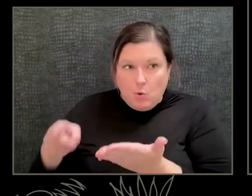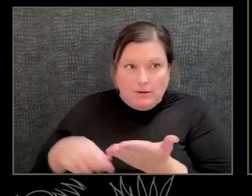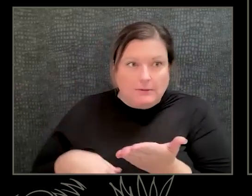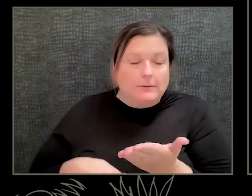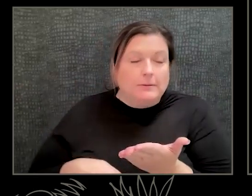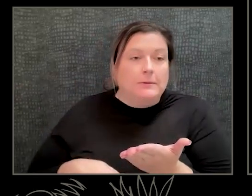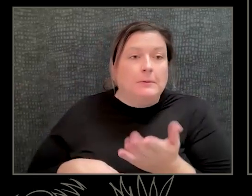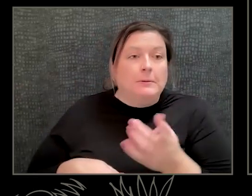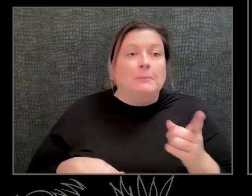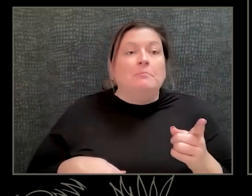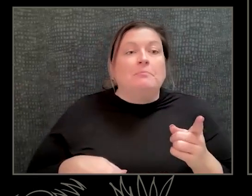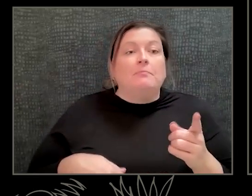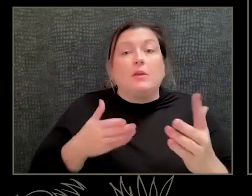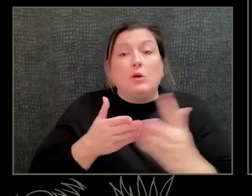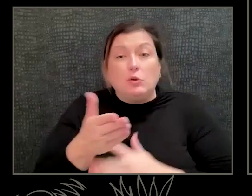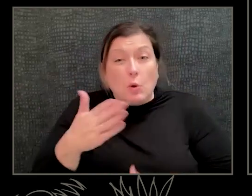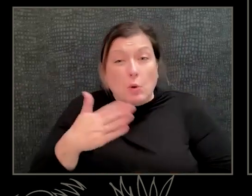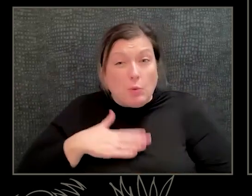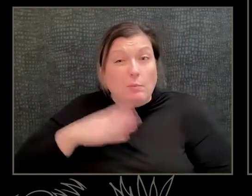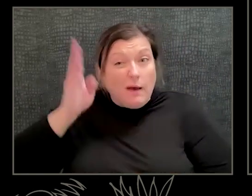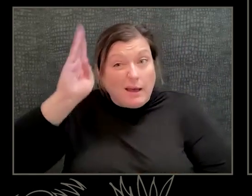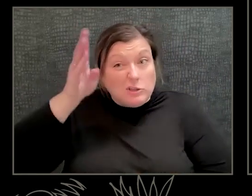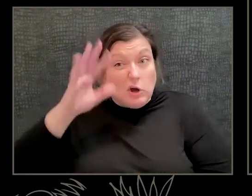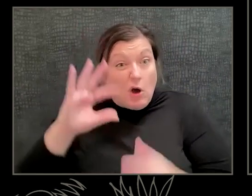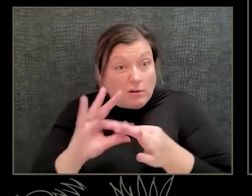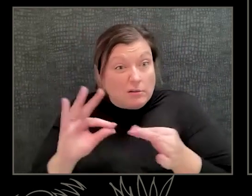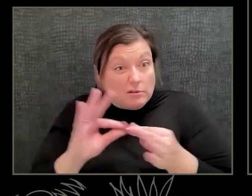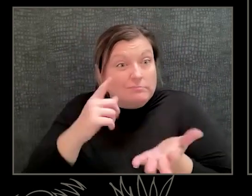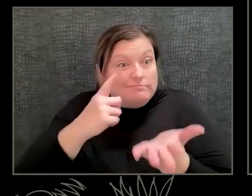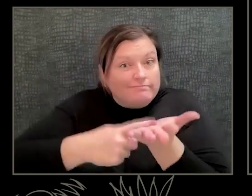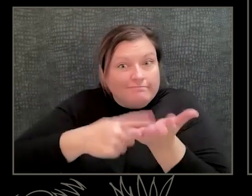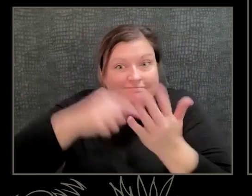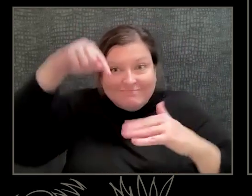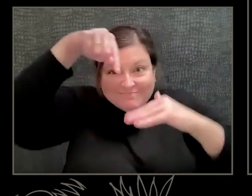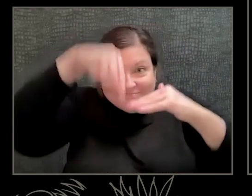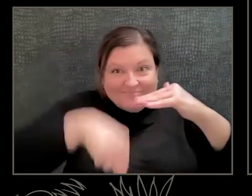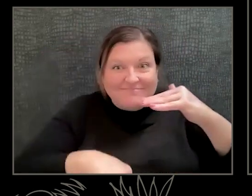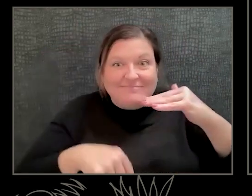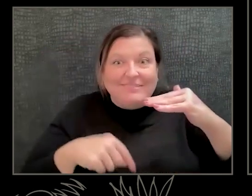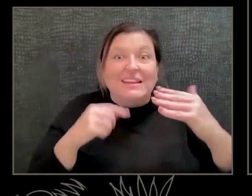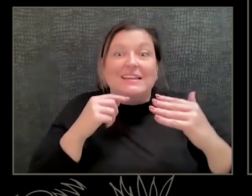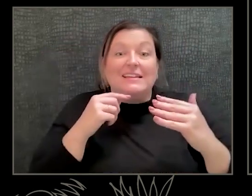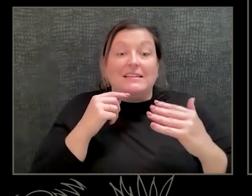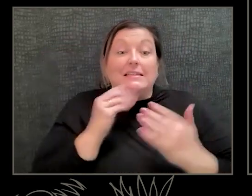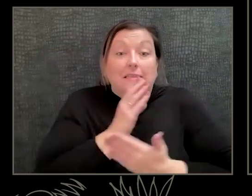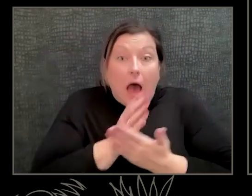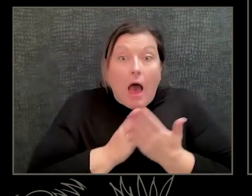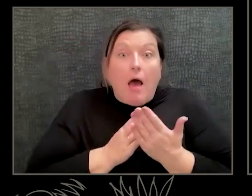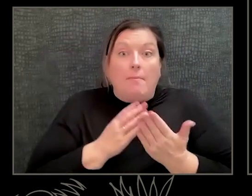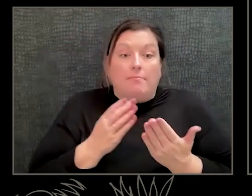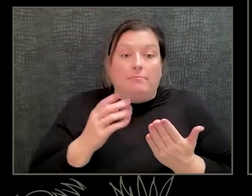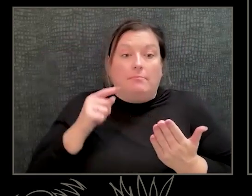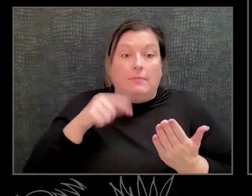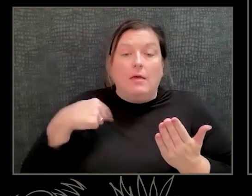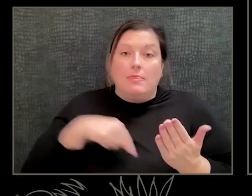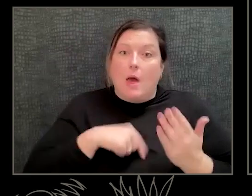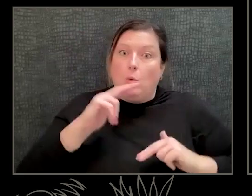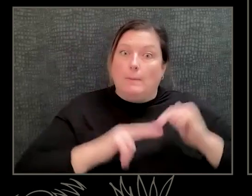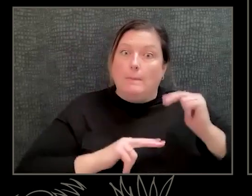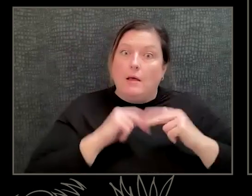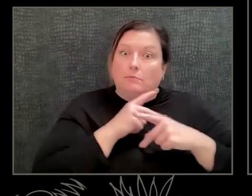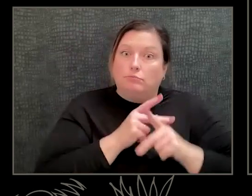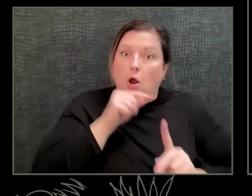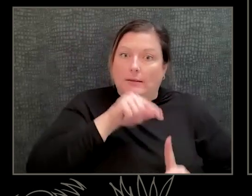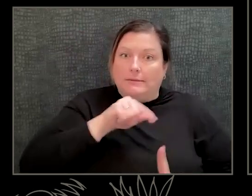So over my talk, I'll do deep dives into some of these integrations and components that we built for our products and their